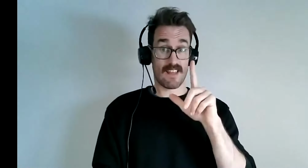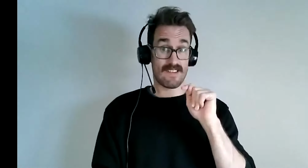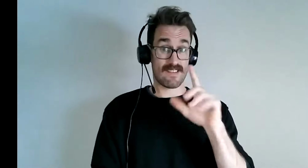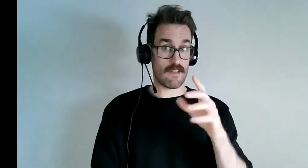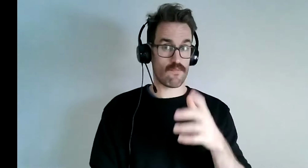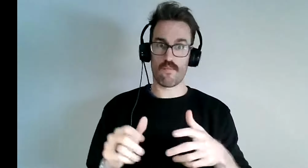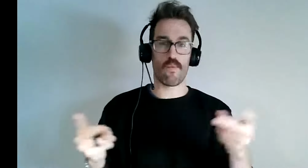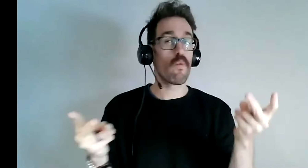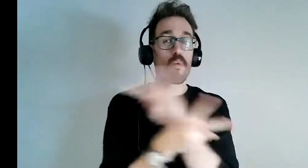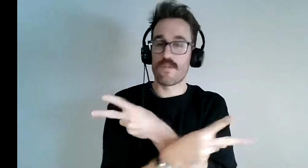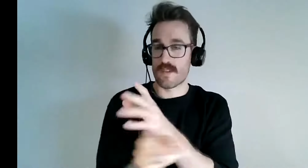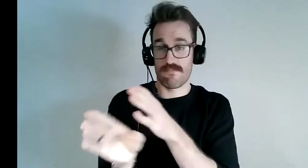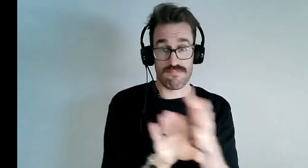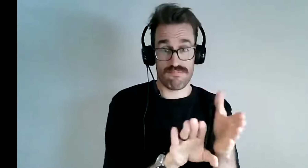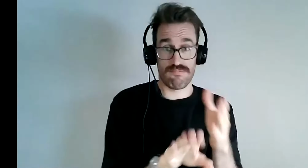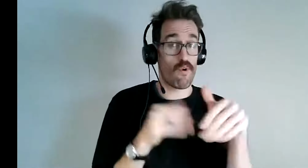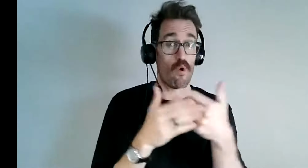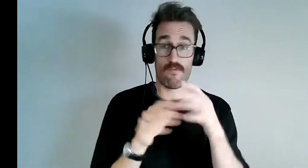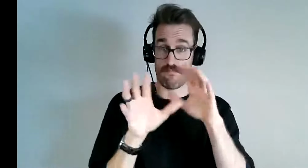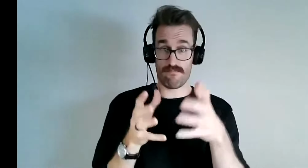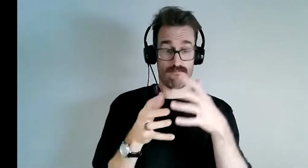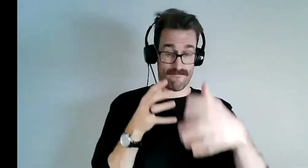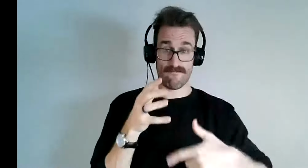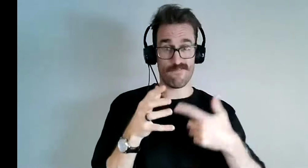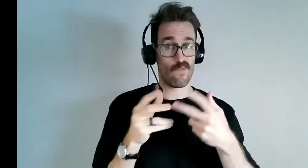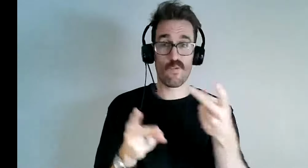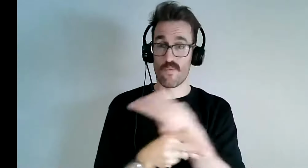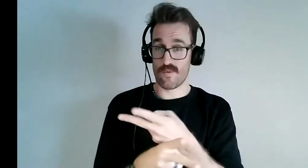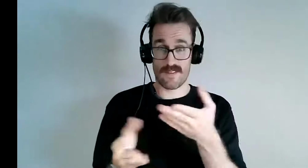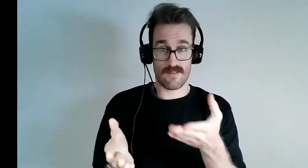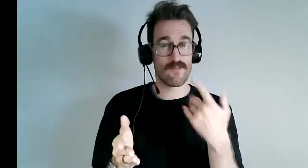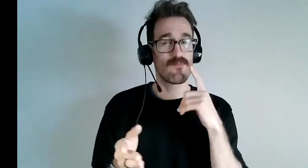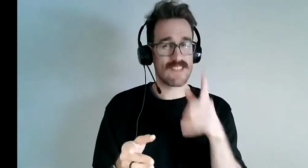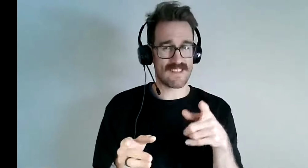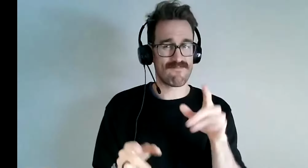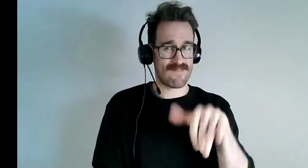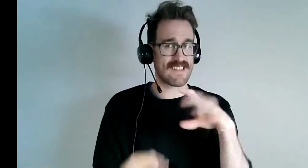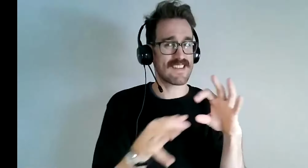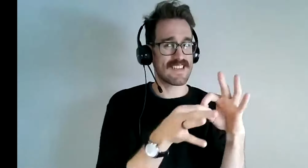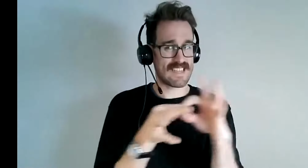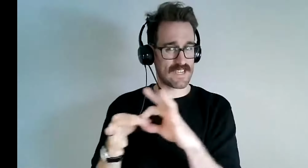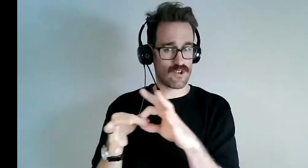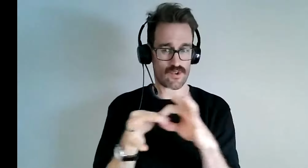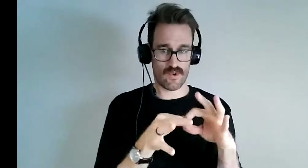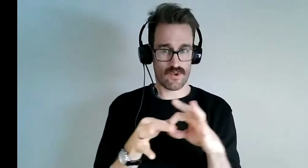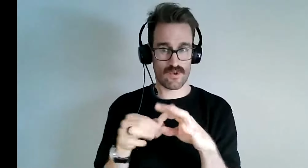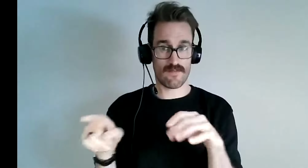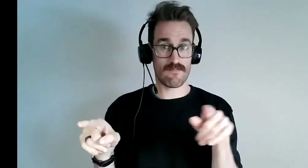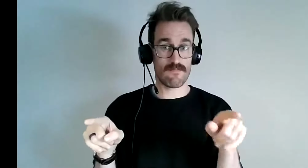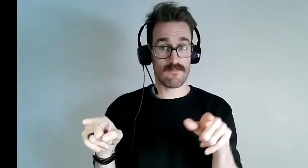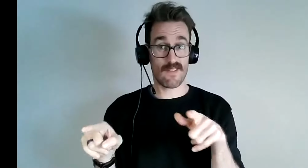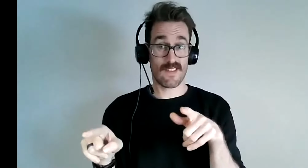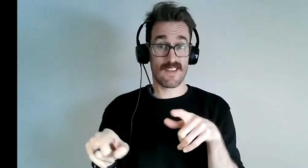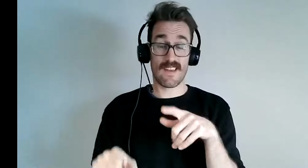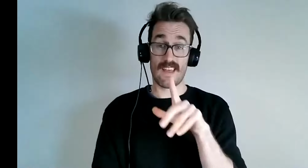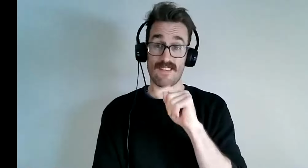of any civilized nation in the world. So there's a connection here between it not being a good place to live and